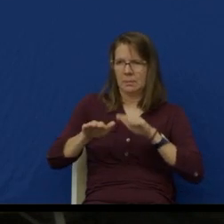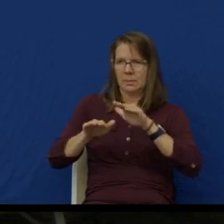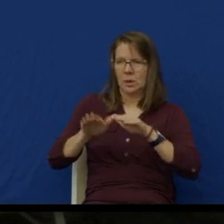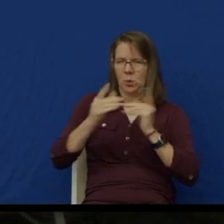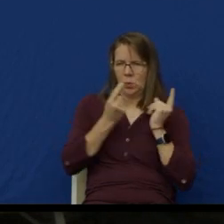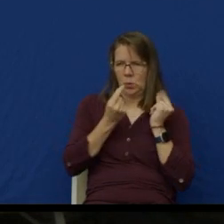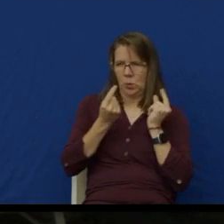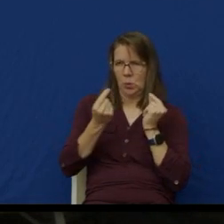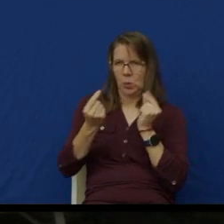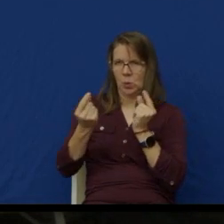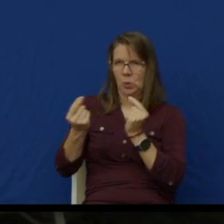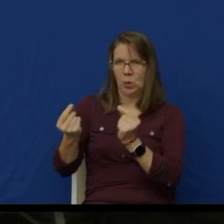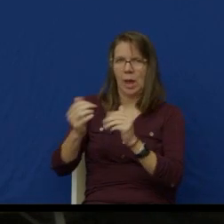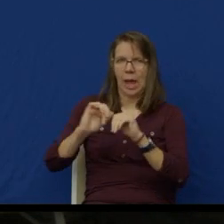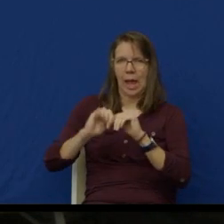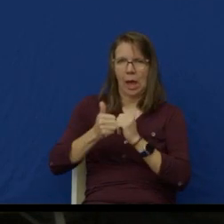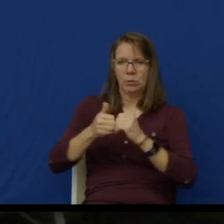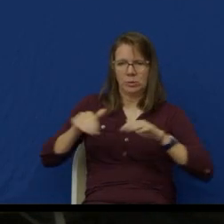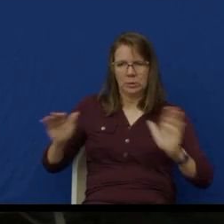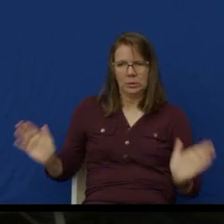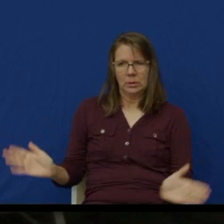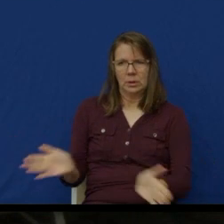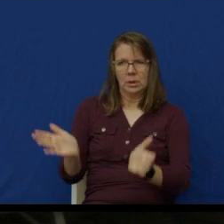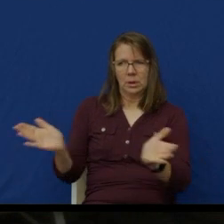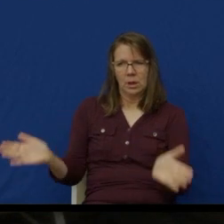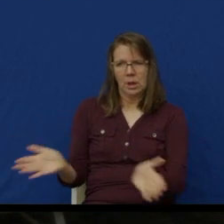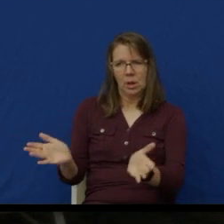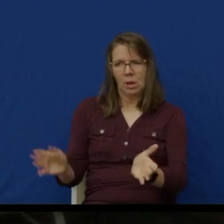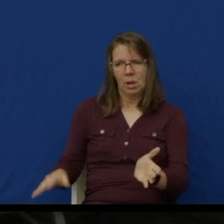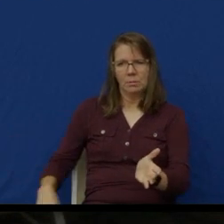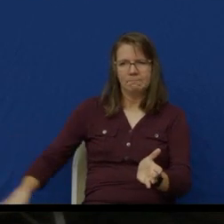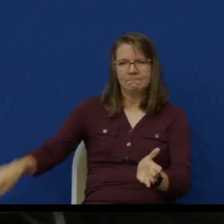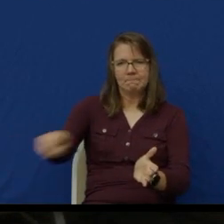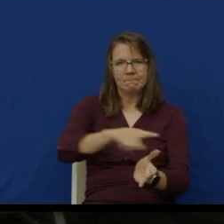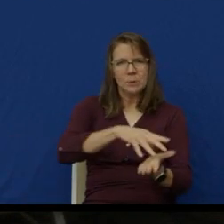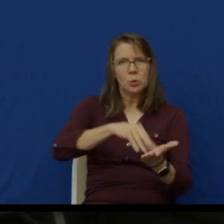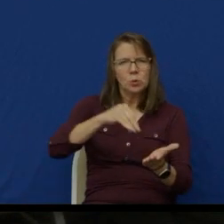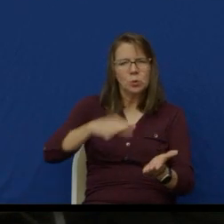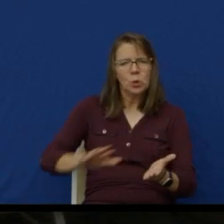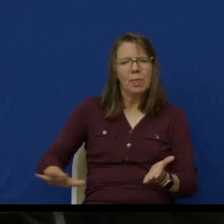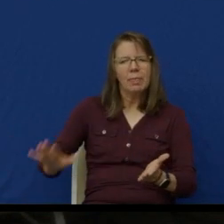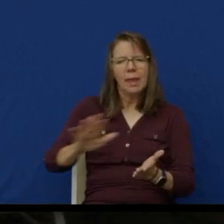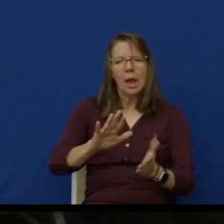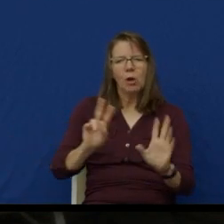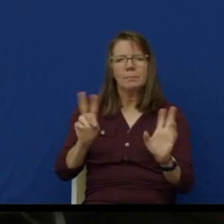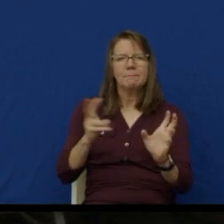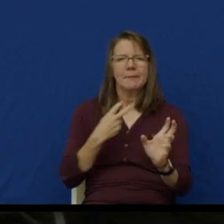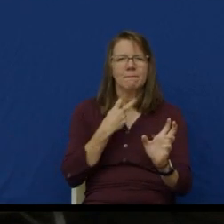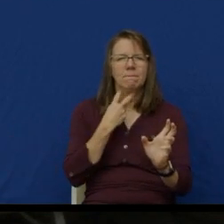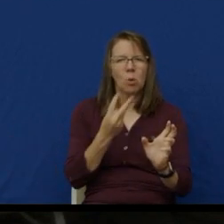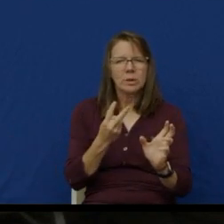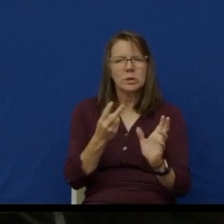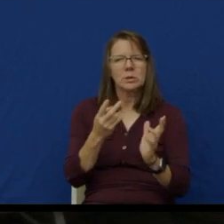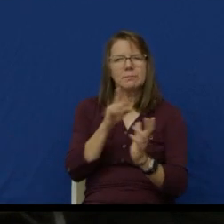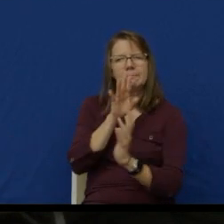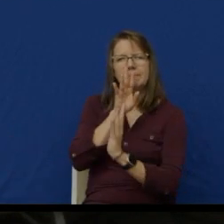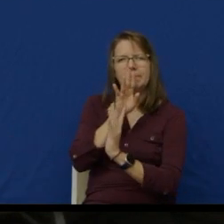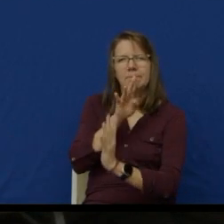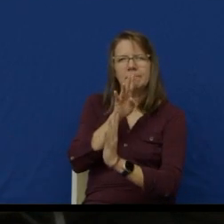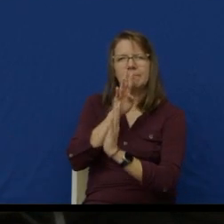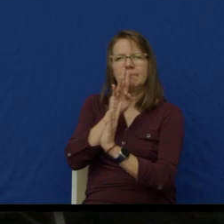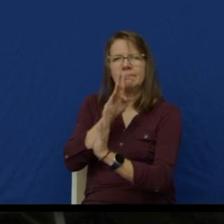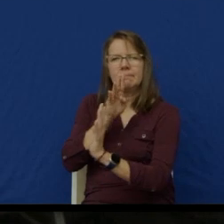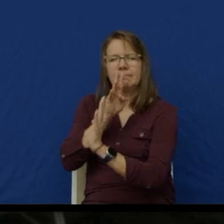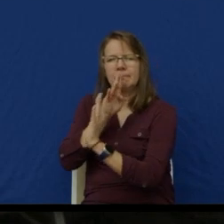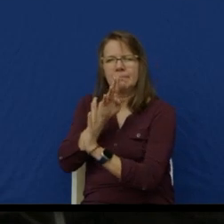of fostering greater student voice. As we know, Commissioner Glass and KBE it is huge and